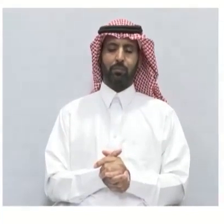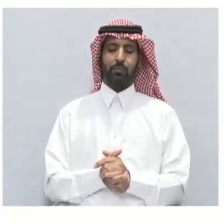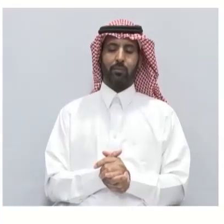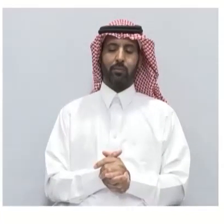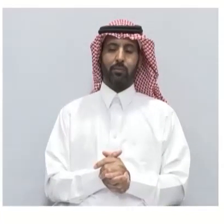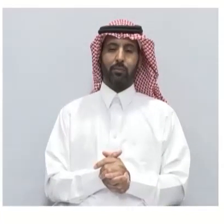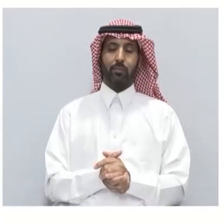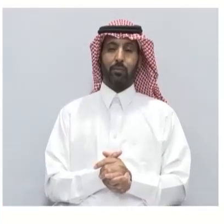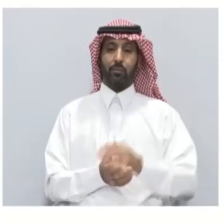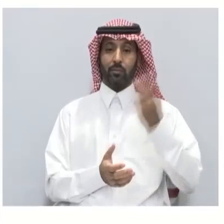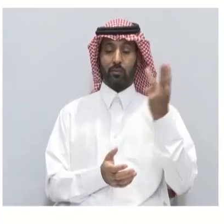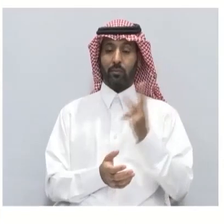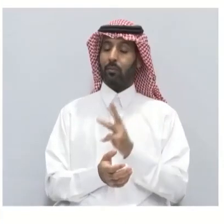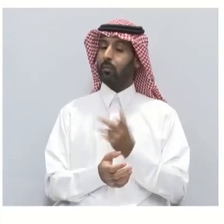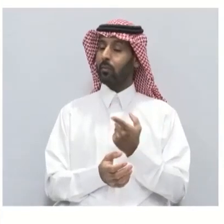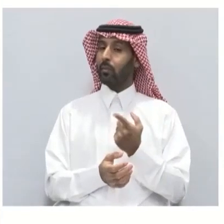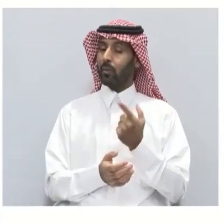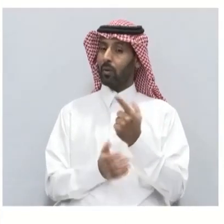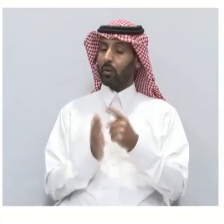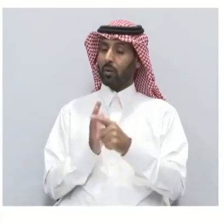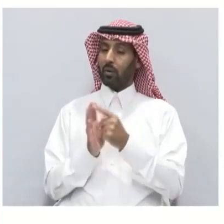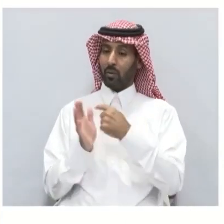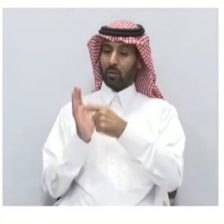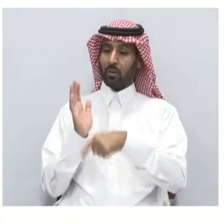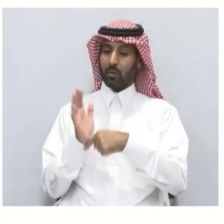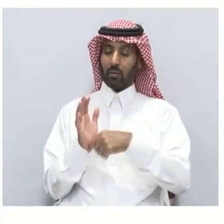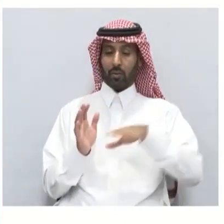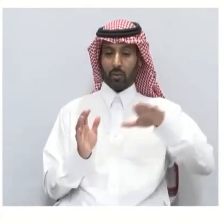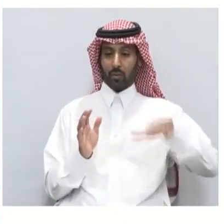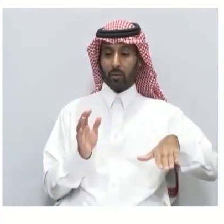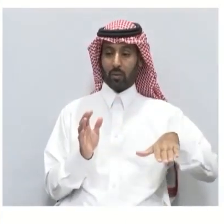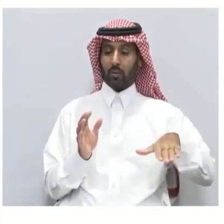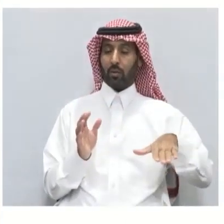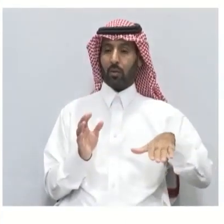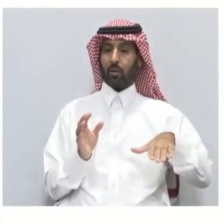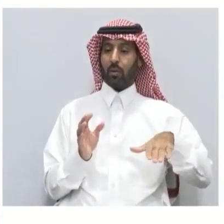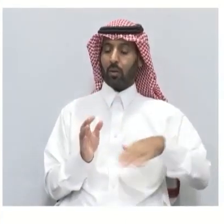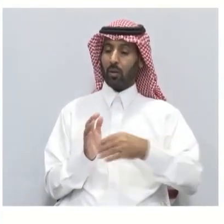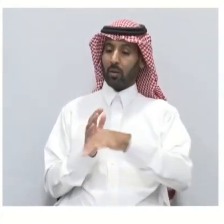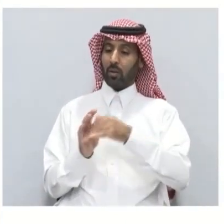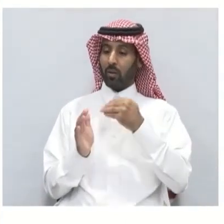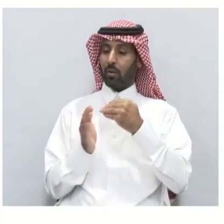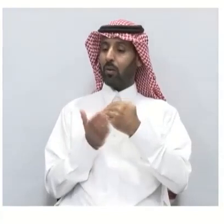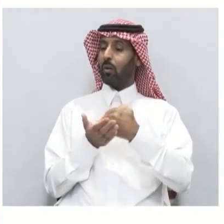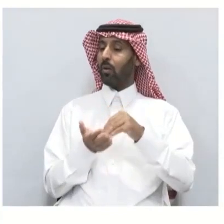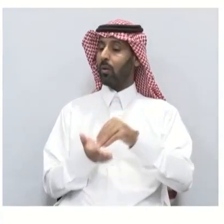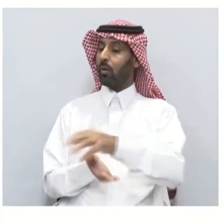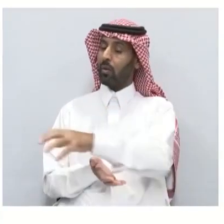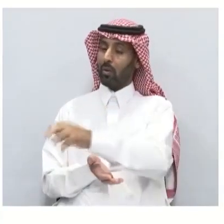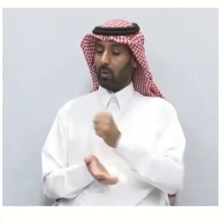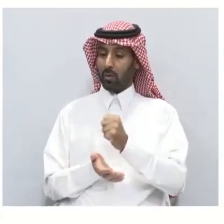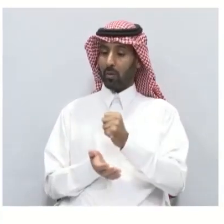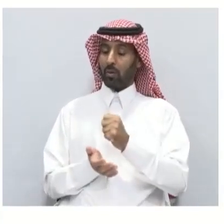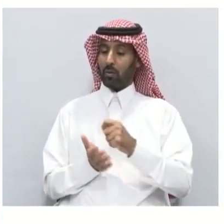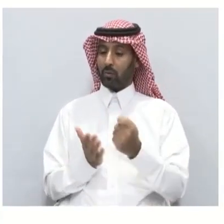The third article from Argentina, the boy who stole a credit card, but once he